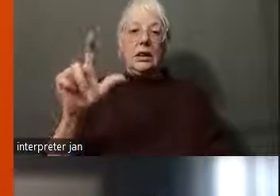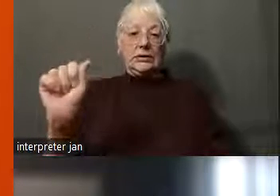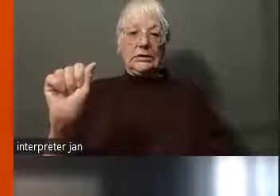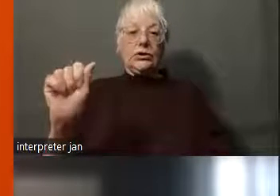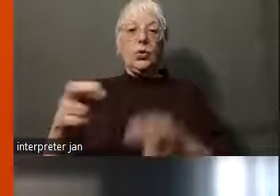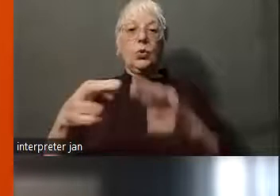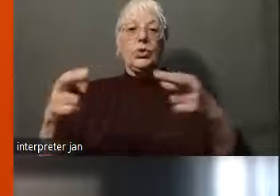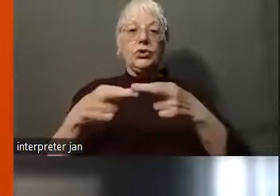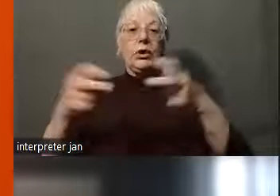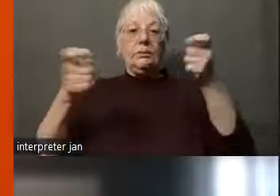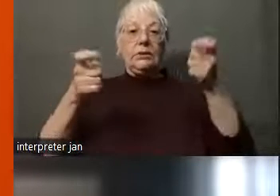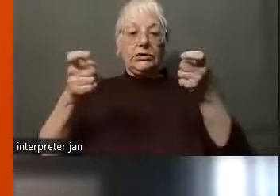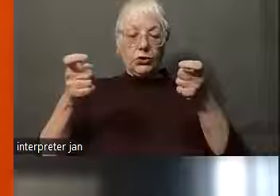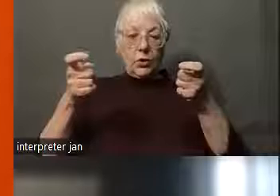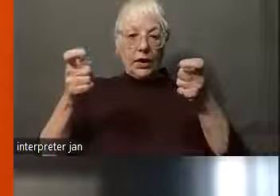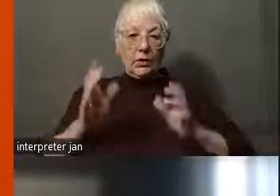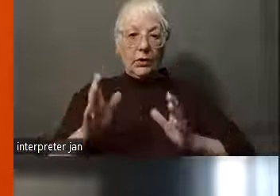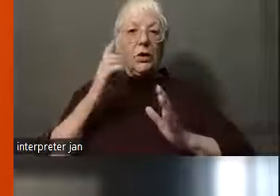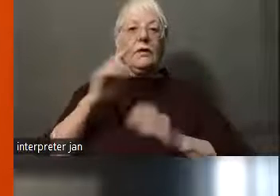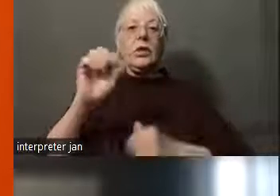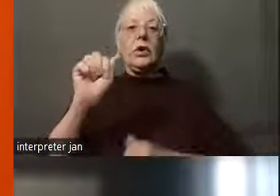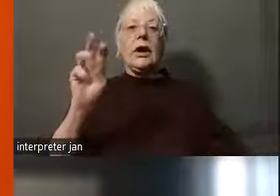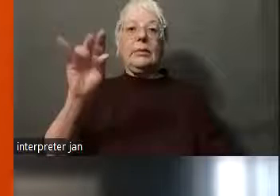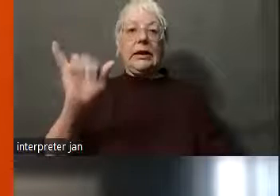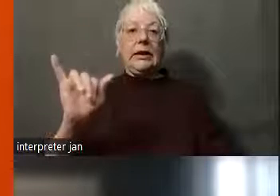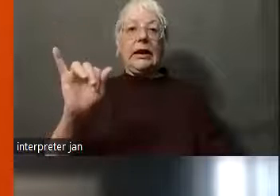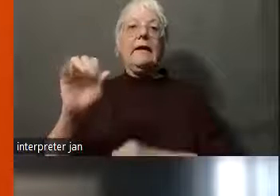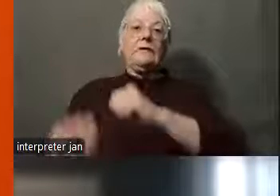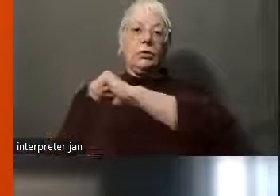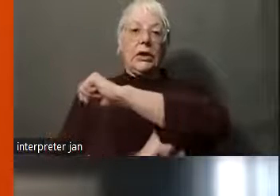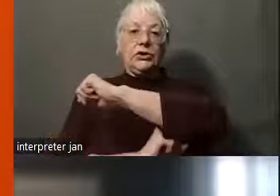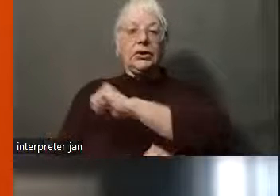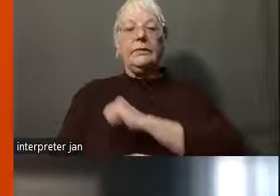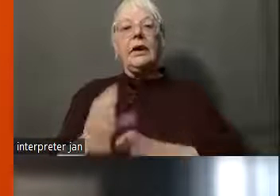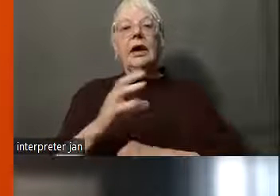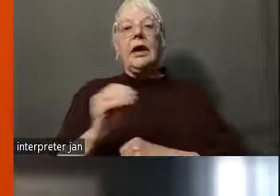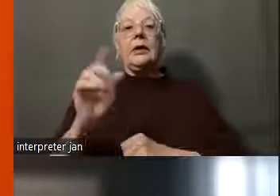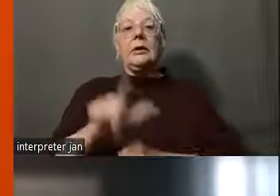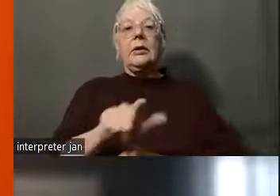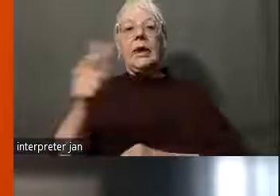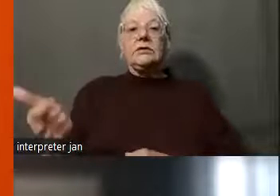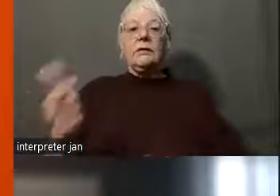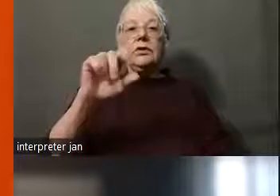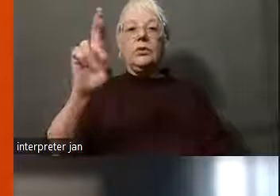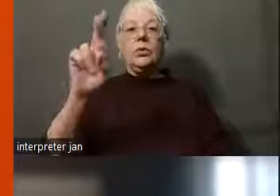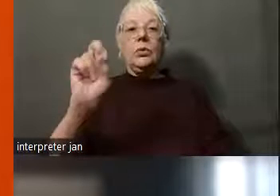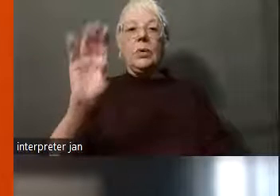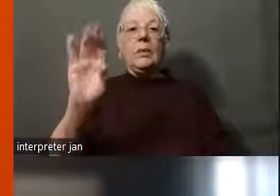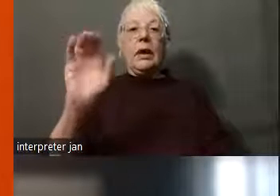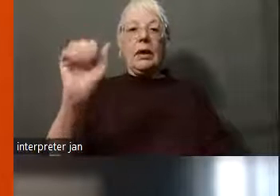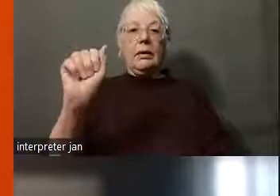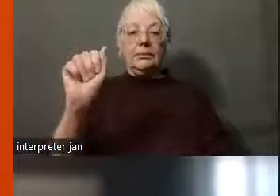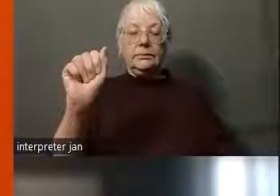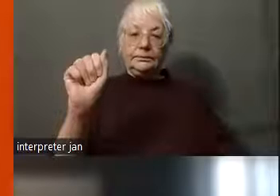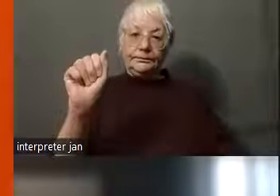Regional Administrator for Amity Foundation. And we'll pass it on over to Rebecca.